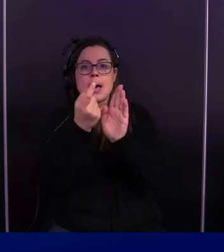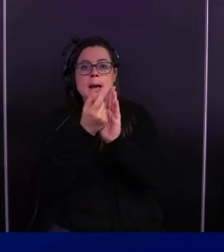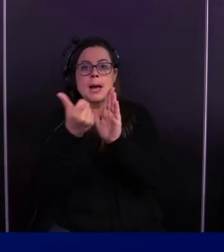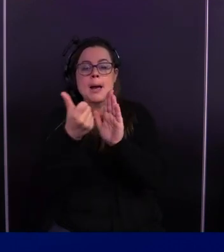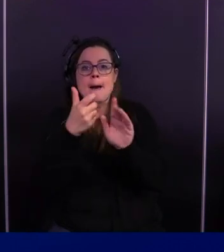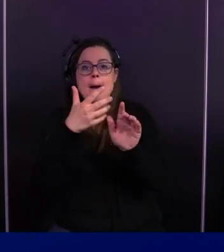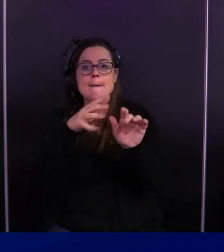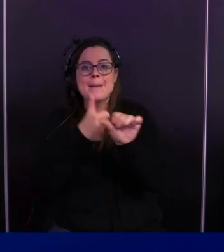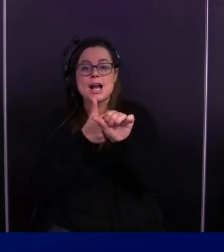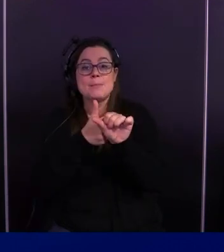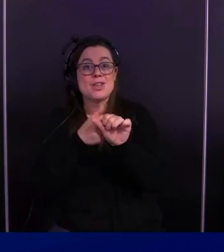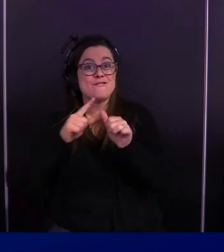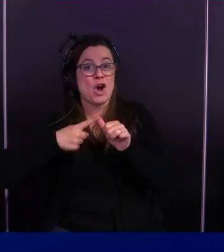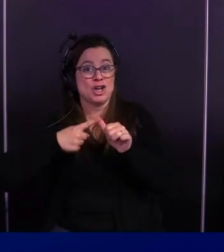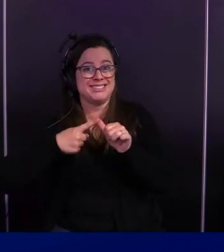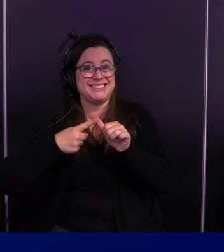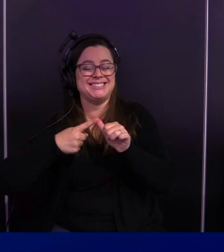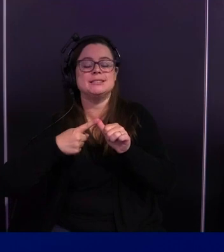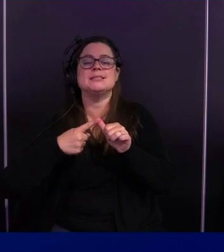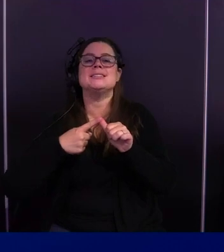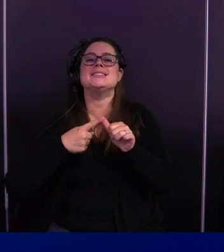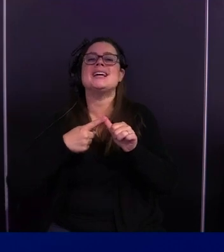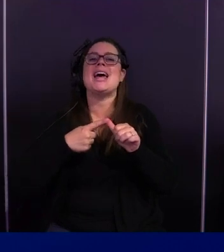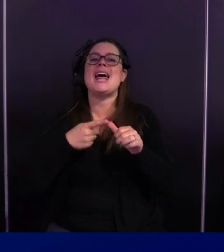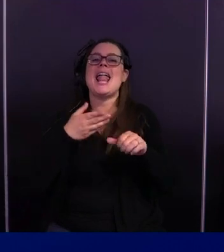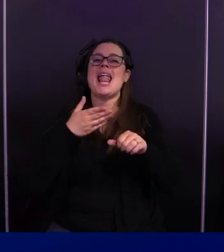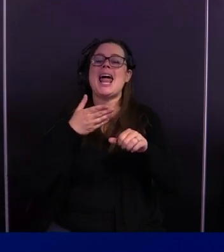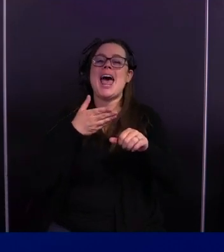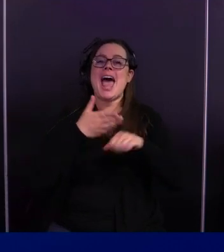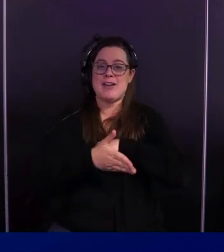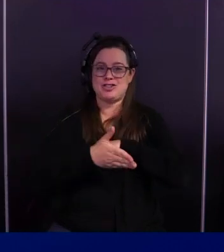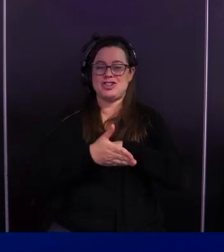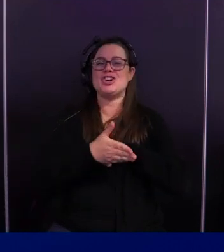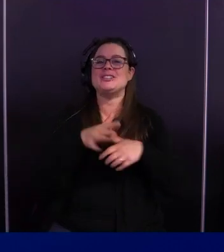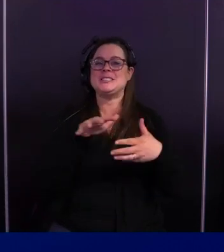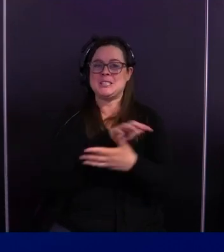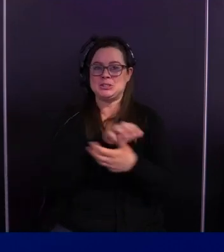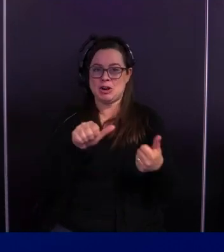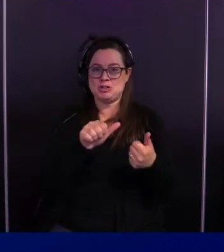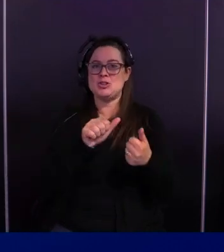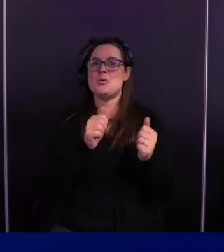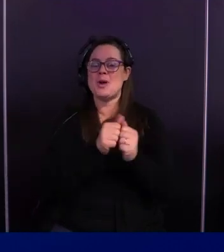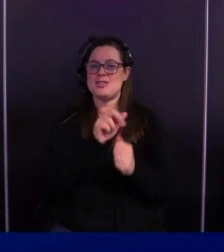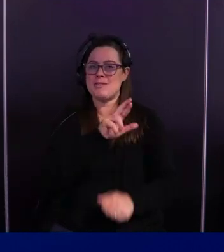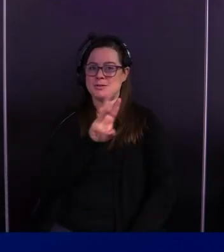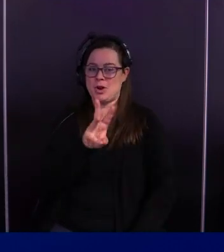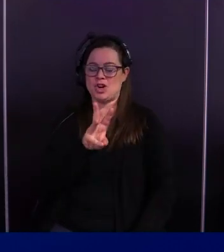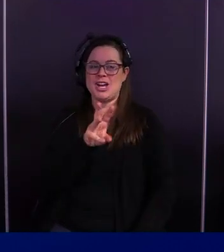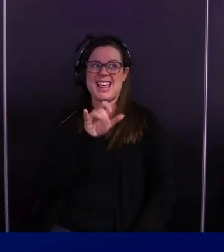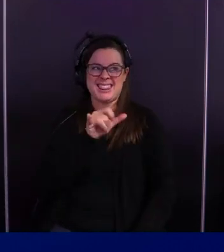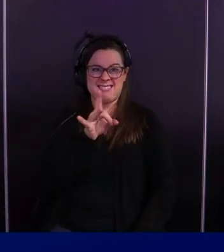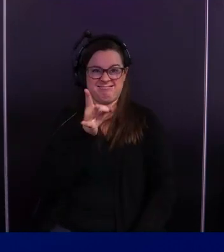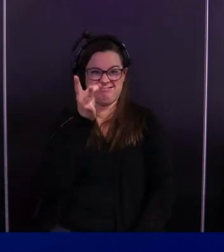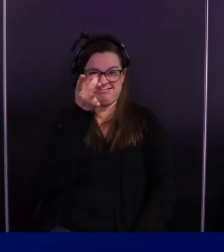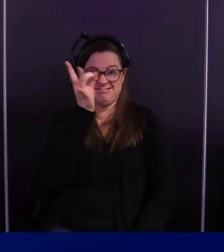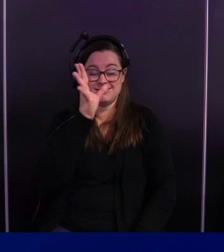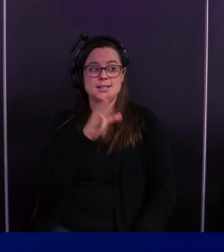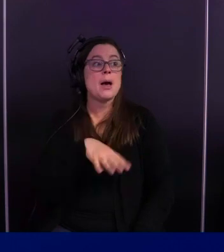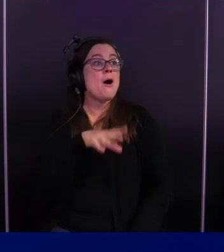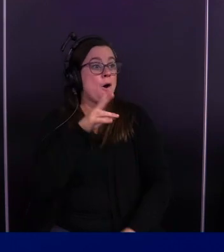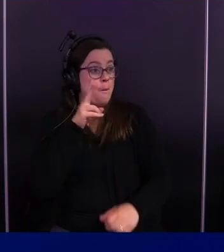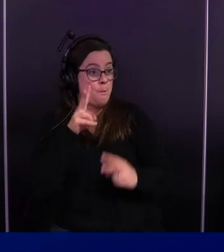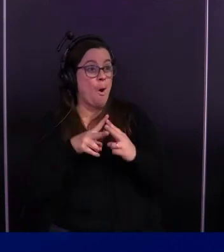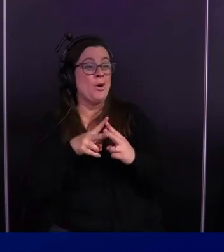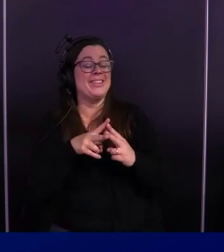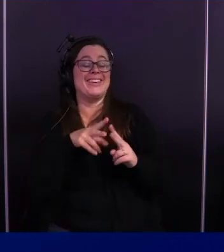backups first. And then they exfil or data destruction with ransom, right? And that's bad. That's bad on both points. You've